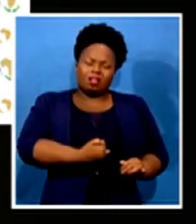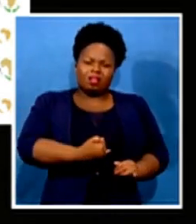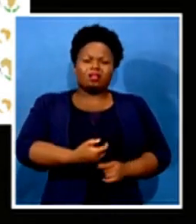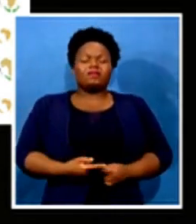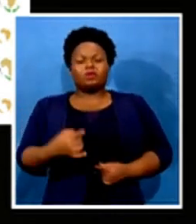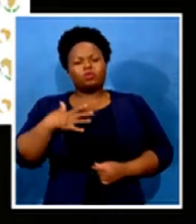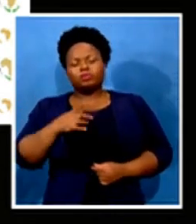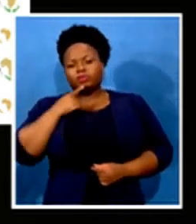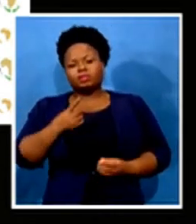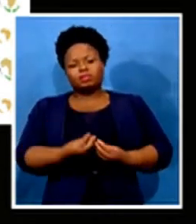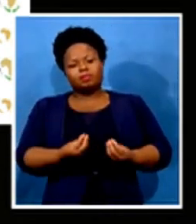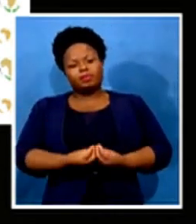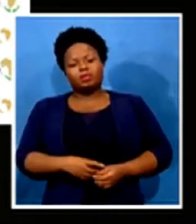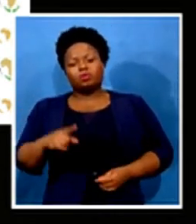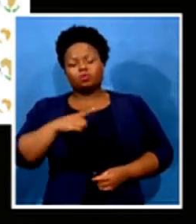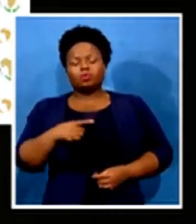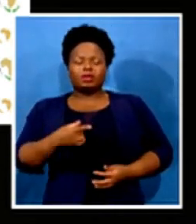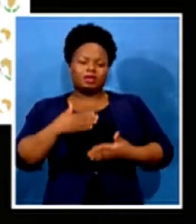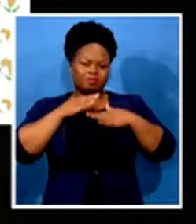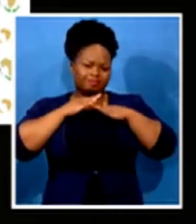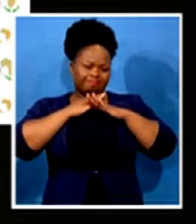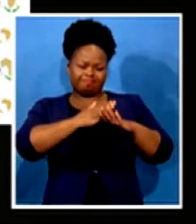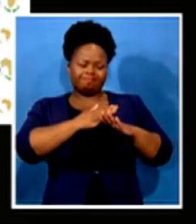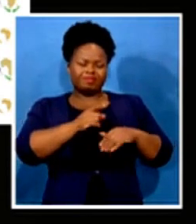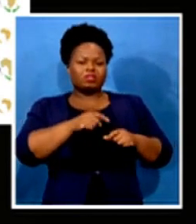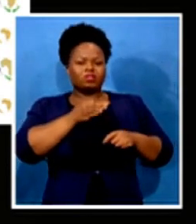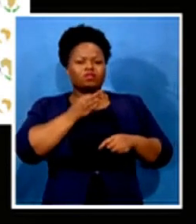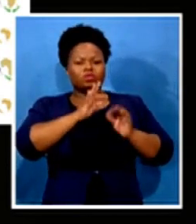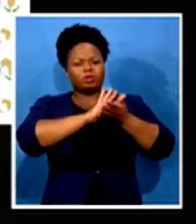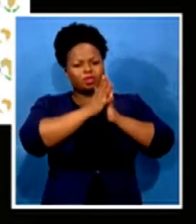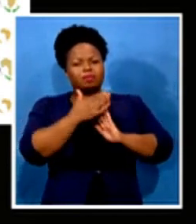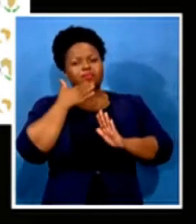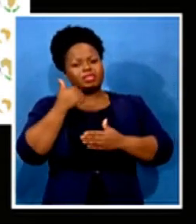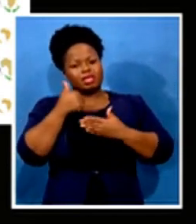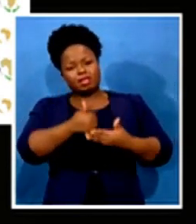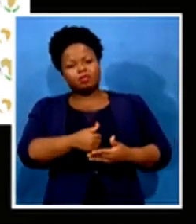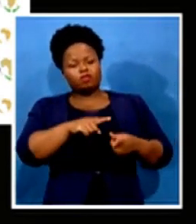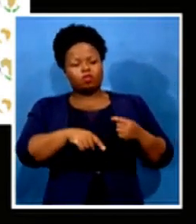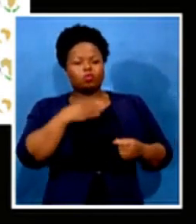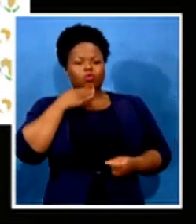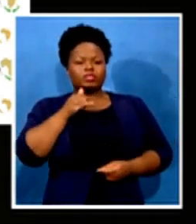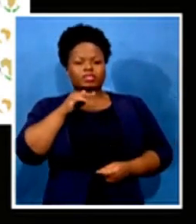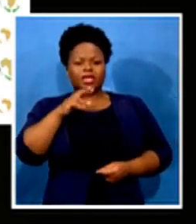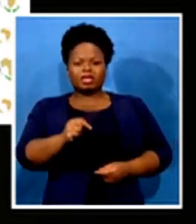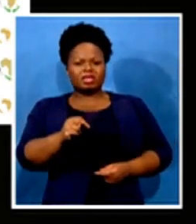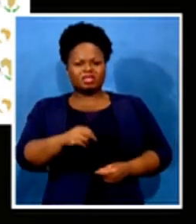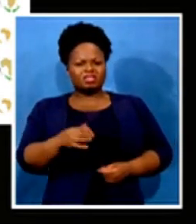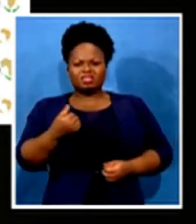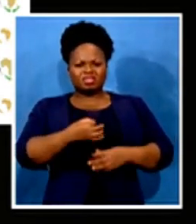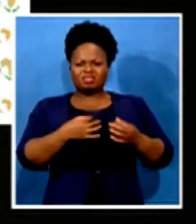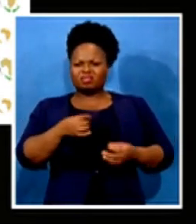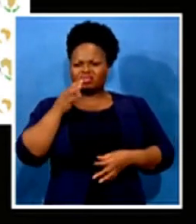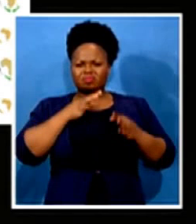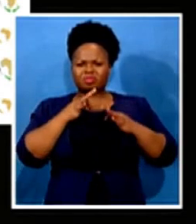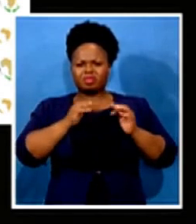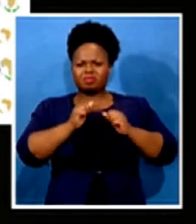the potential future devastation. And that is from Stan Moncho. He doesn't tell us his agency, but I know that he is